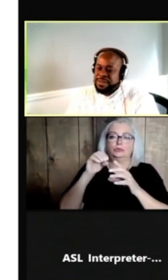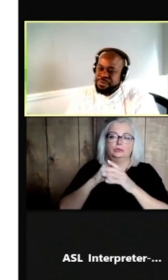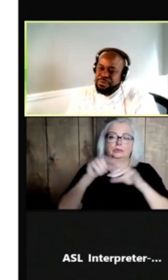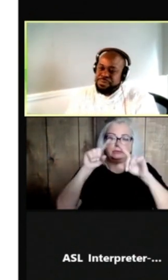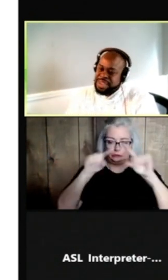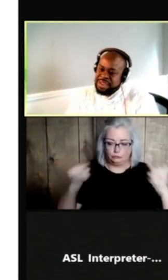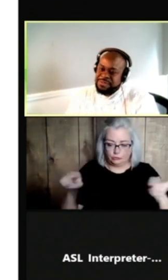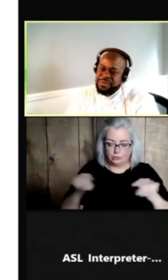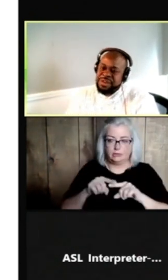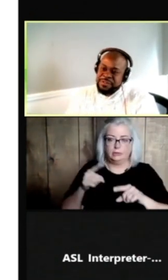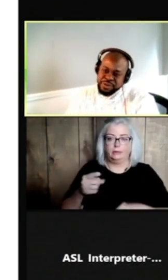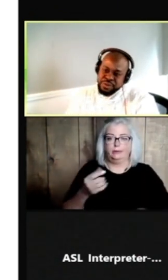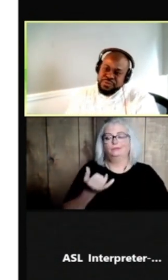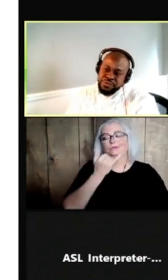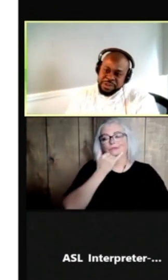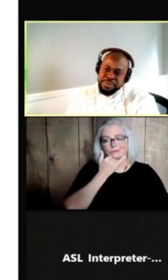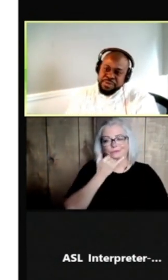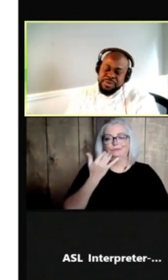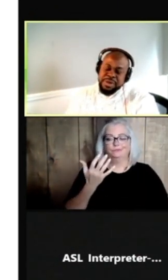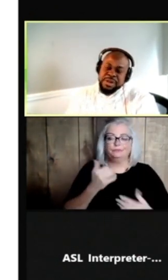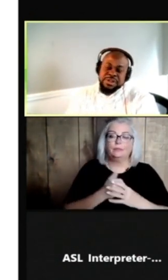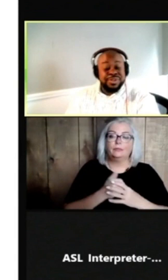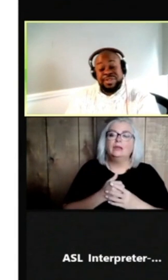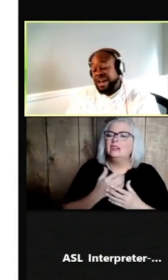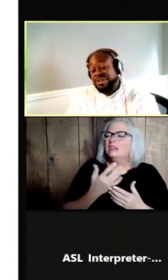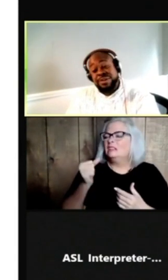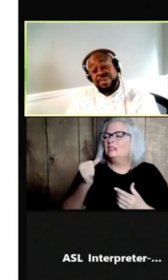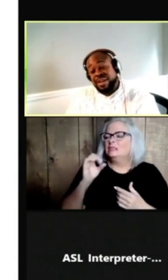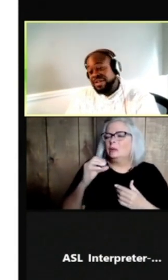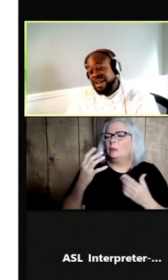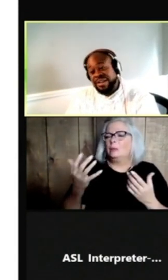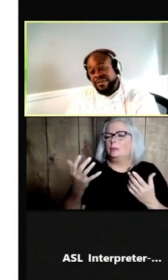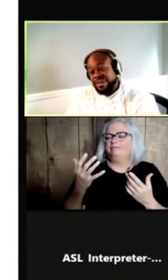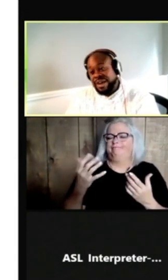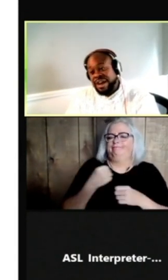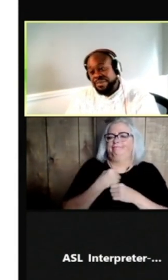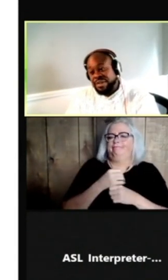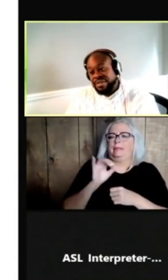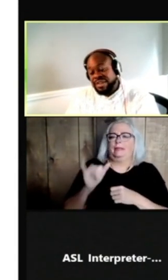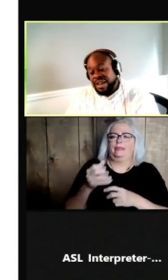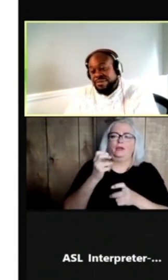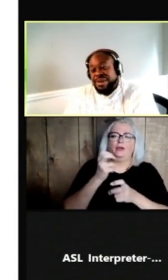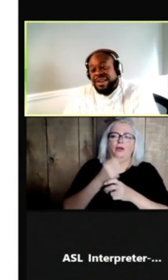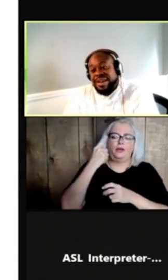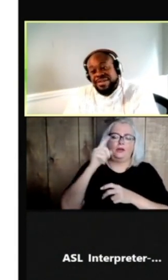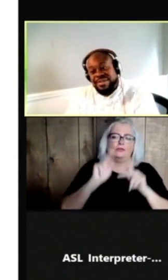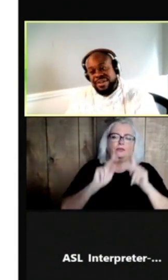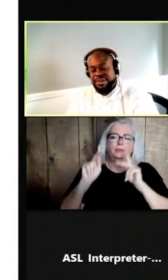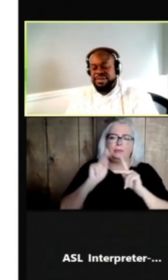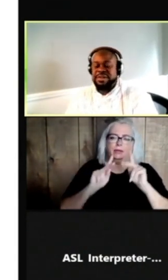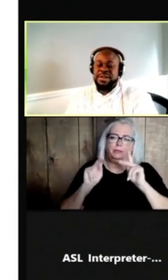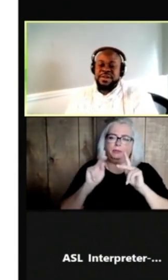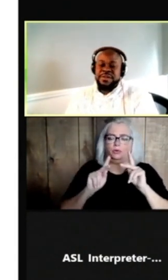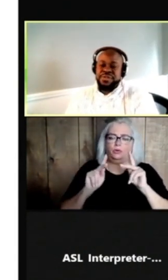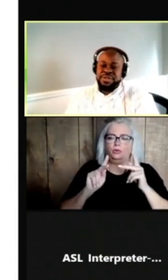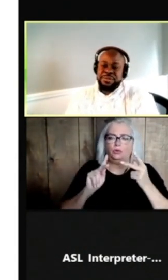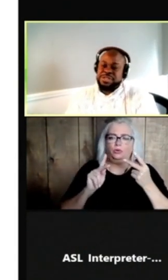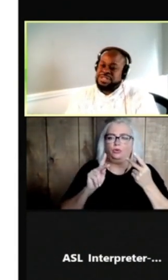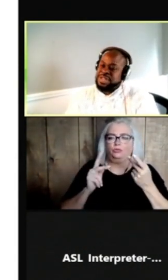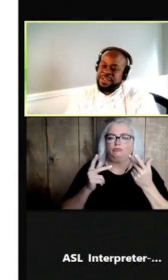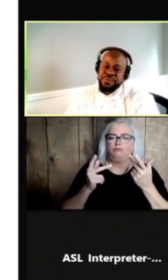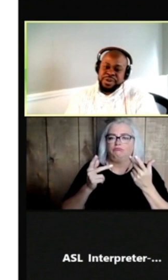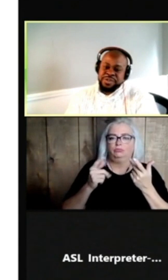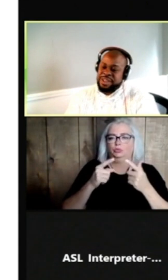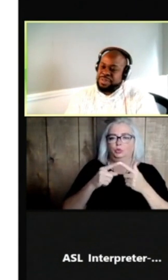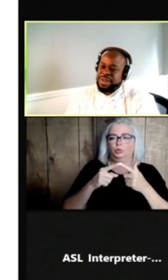for example, making it very difficult for people to establish the baseline level of competency that would be necessary for them